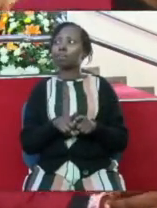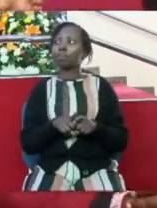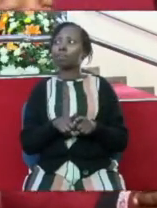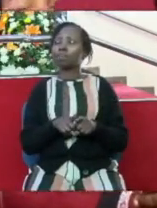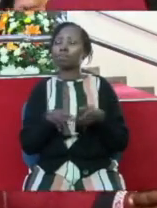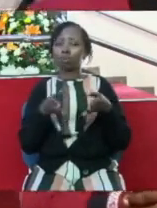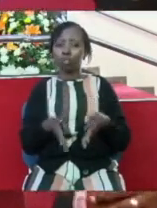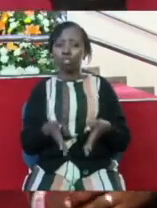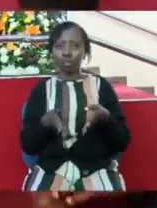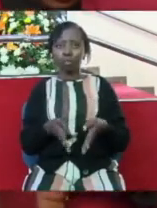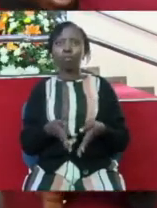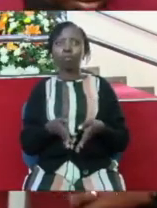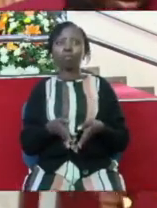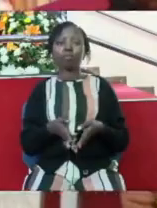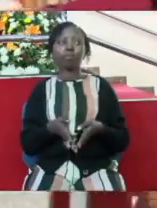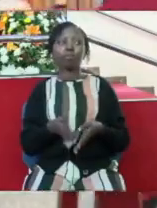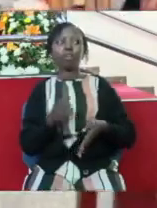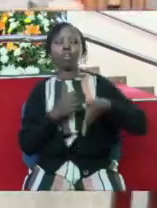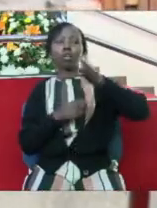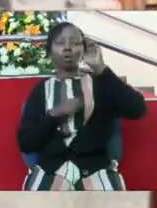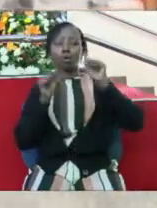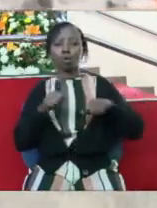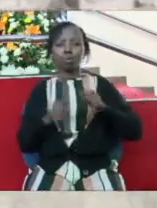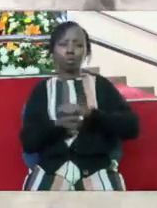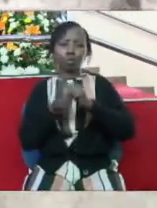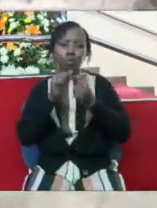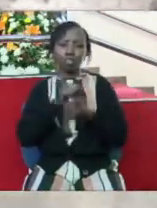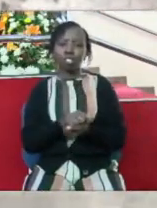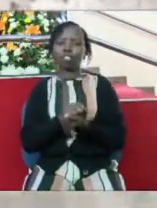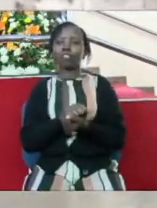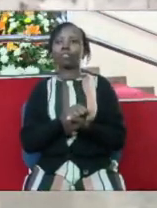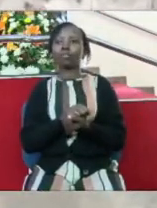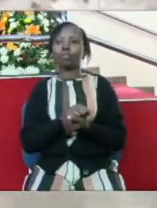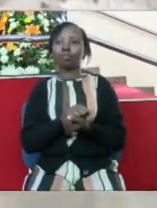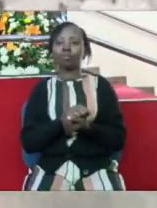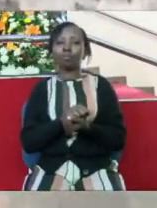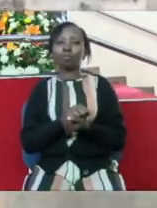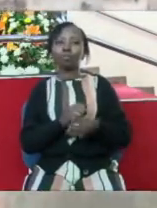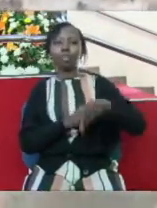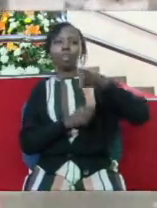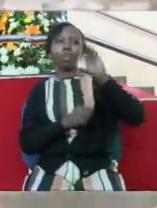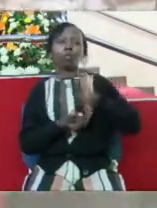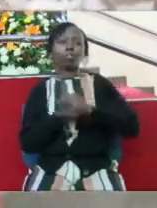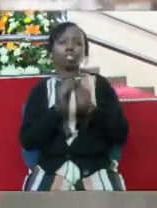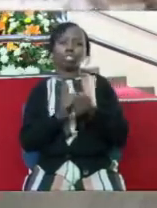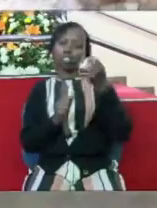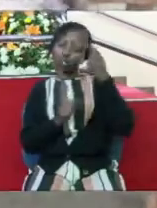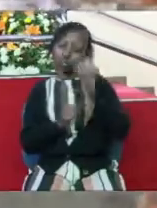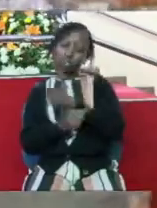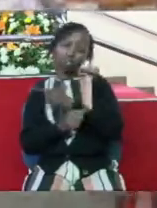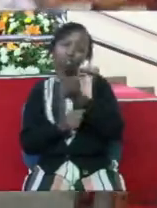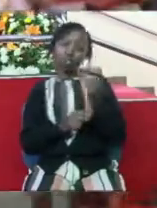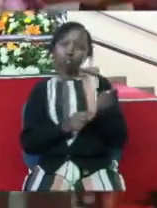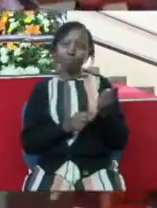Today, leo, God can change that for you. Mungu anaweza badilisha hiyo kwa ajili yako. Oh, God can change it for you. Mungu anaweza